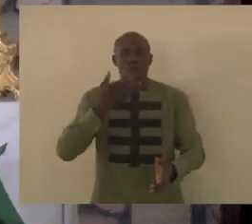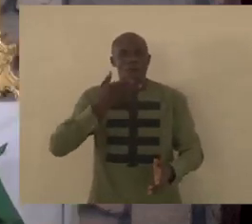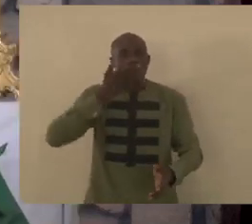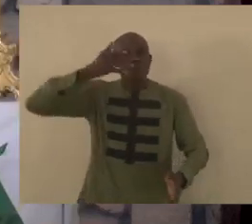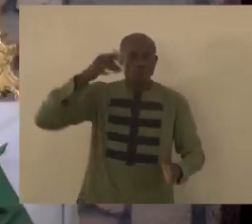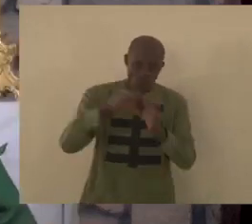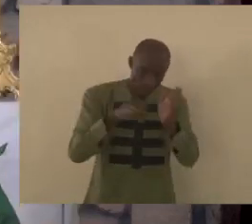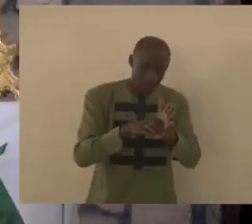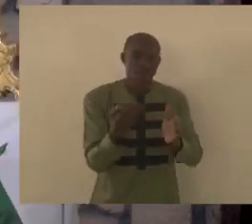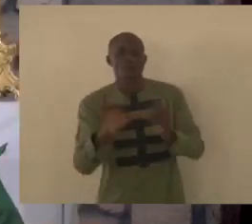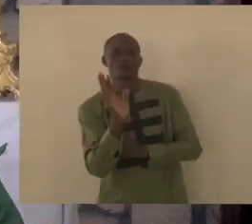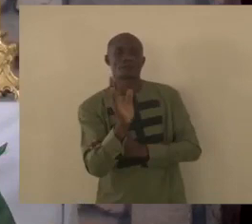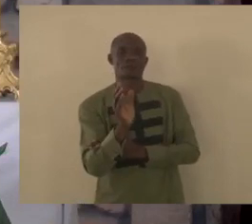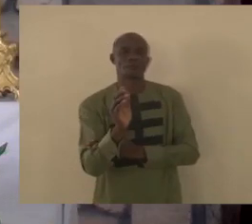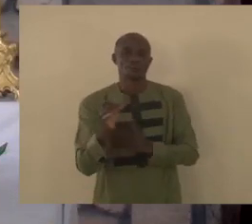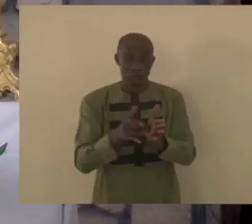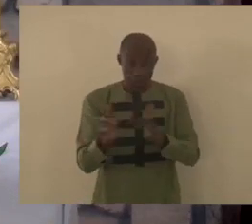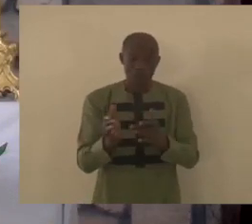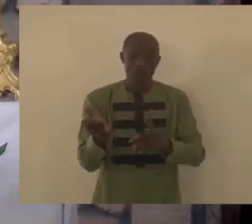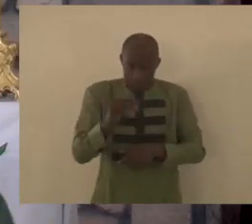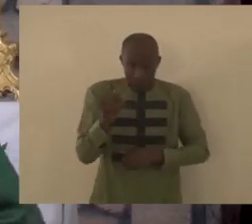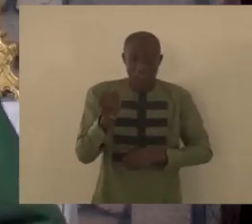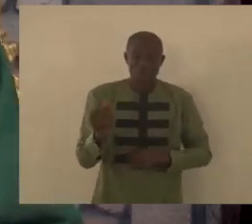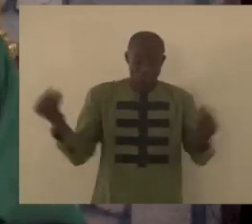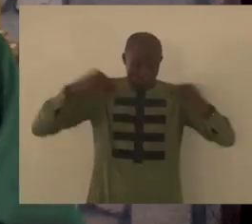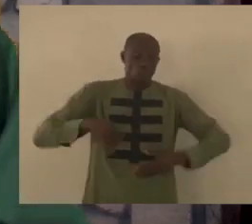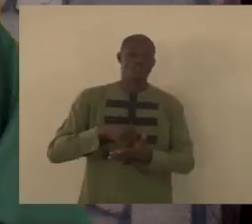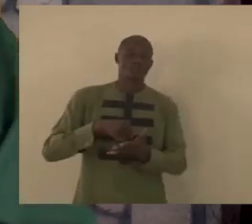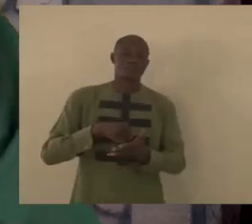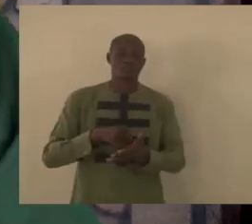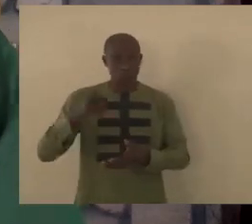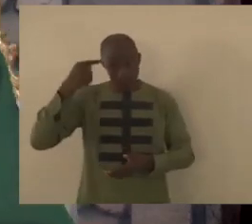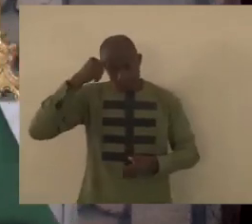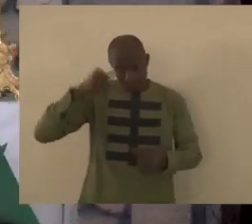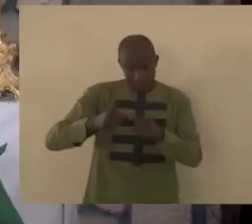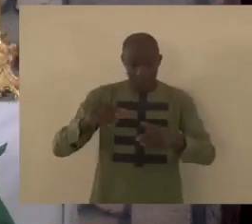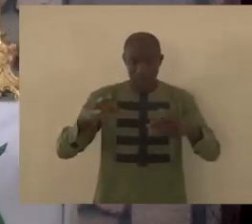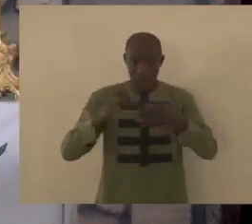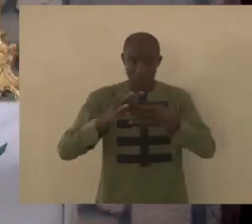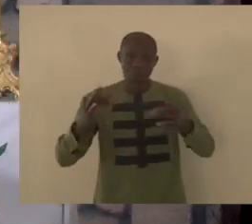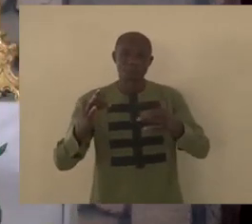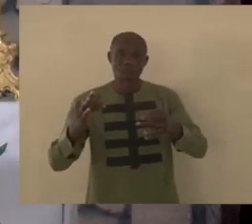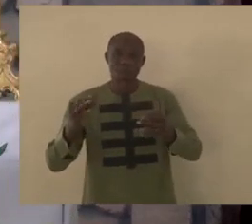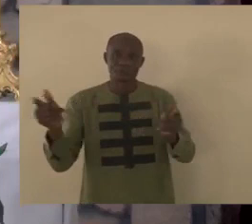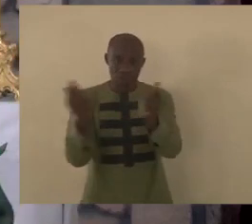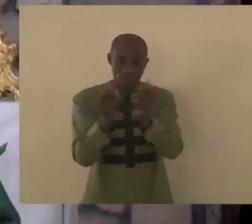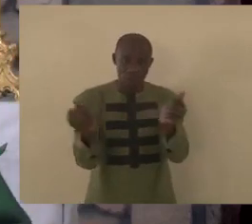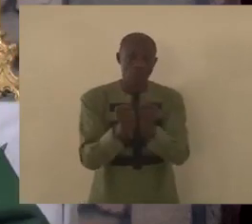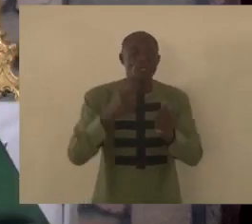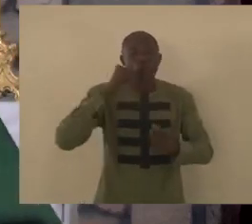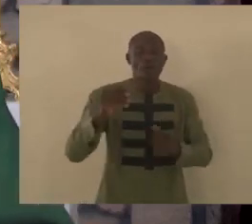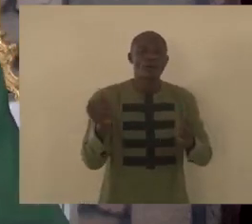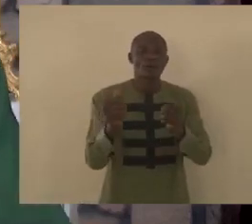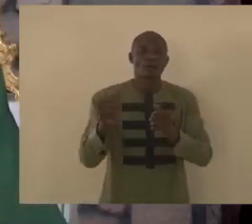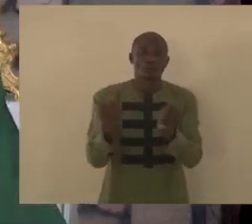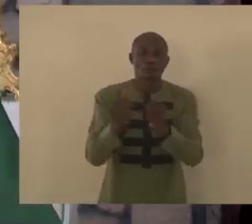commandments of God. Even Jesus himself wore fringes. Remember the story of Jesus' encounter with the woman